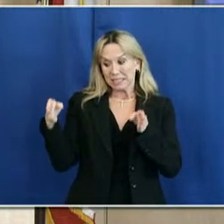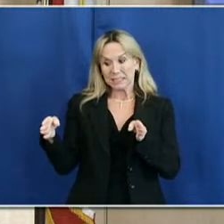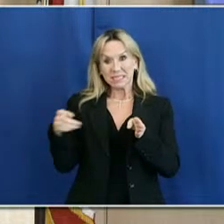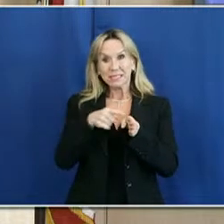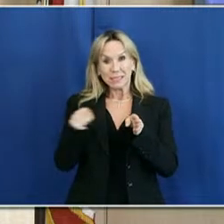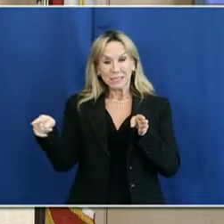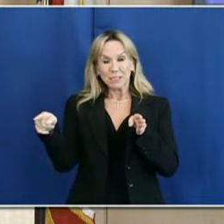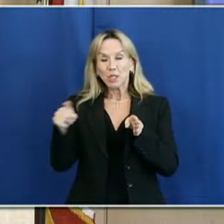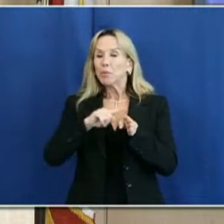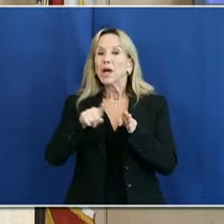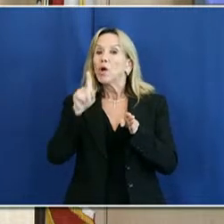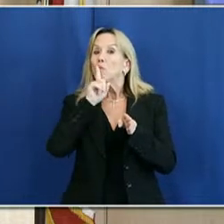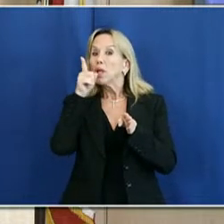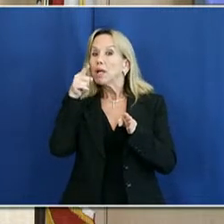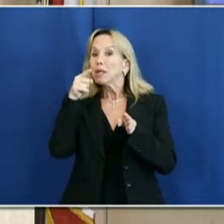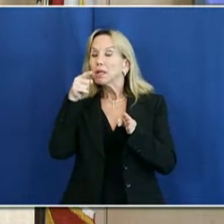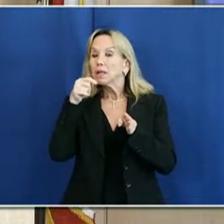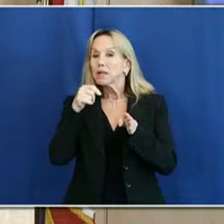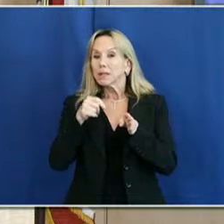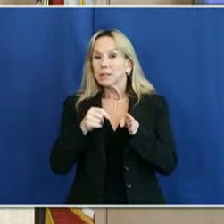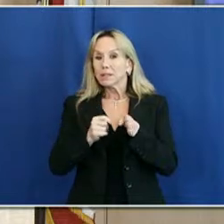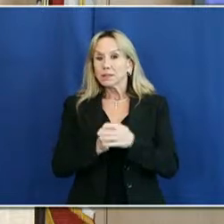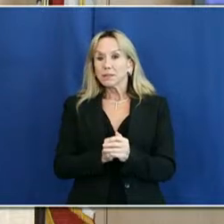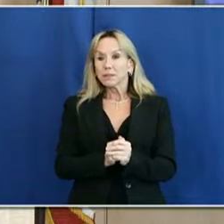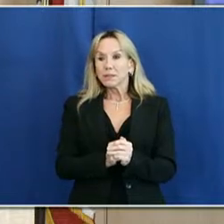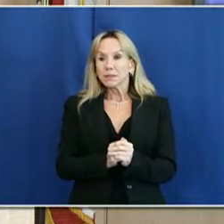illness actually, oh,